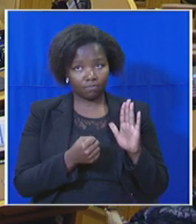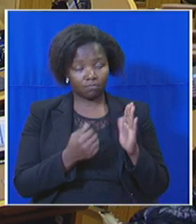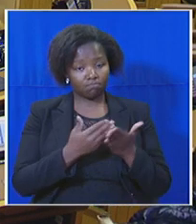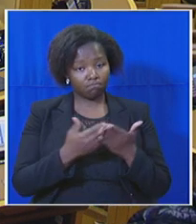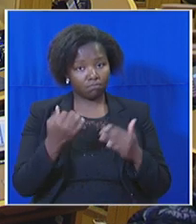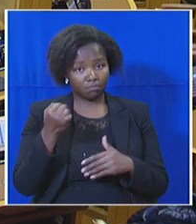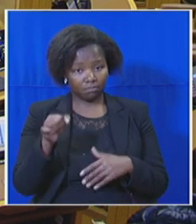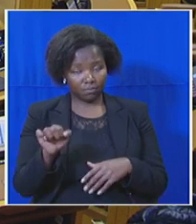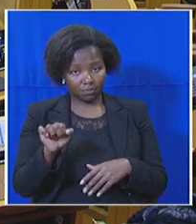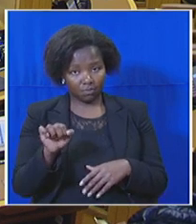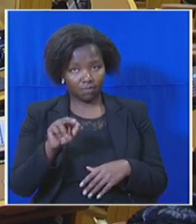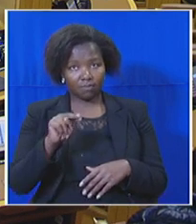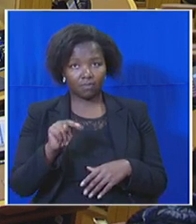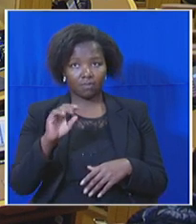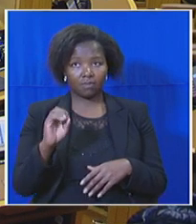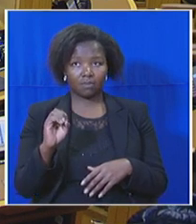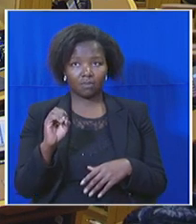Those against say no.